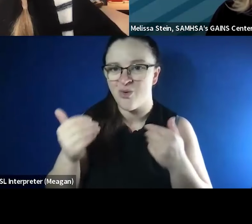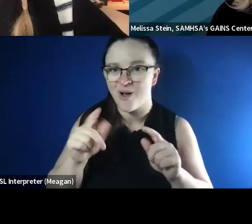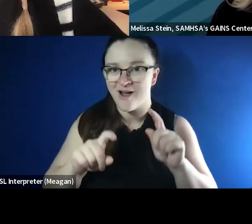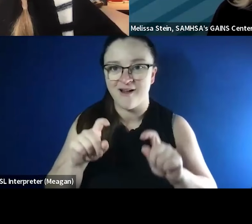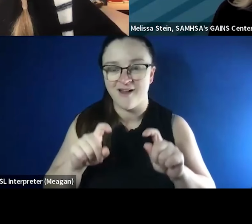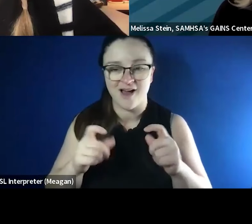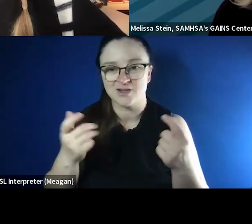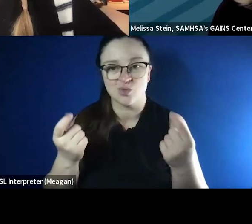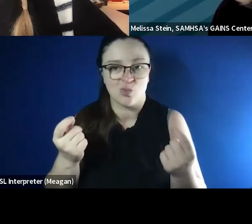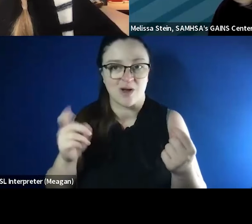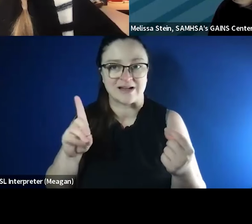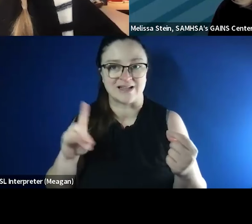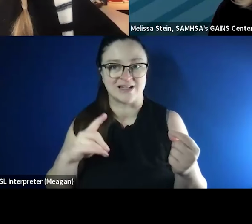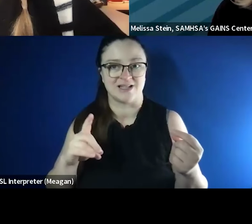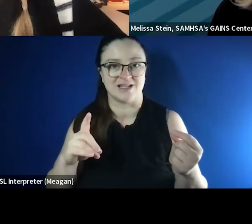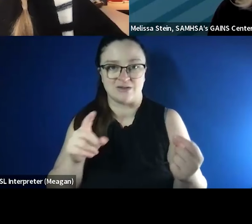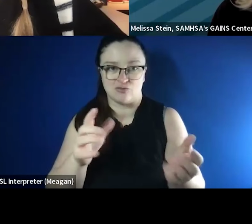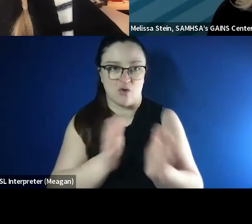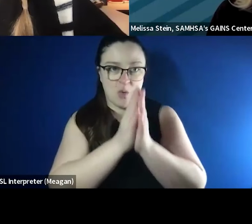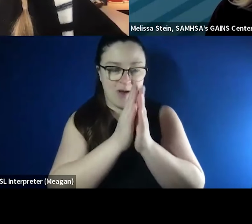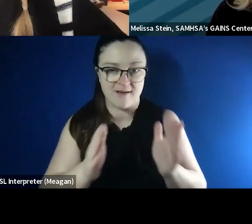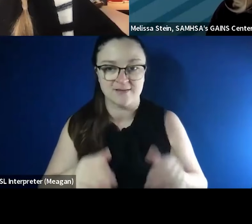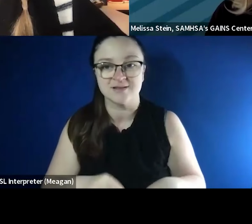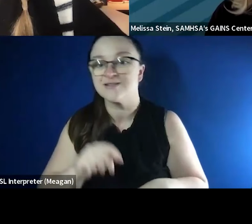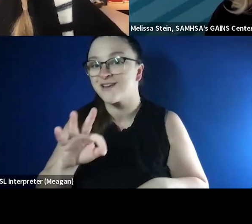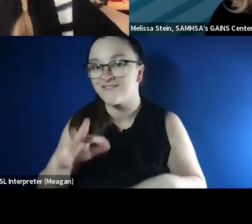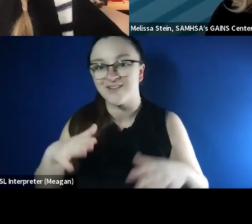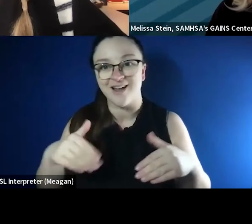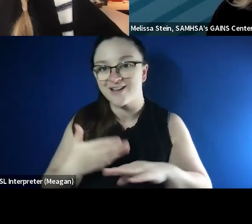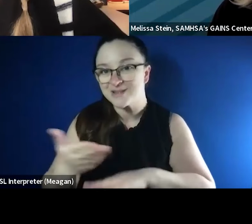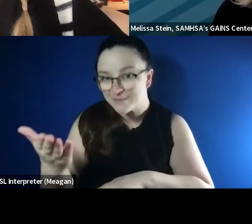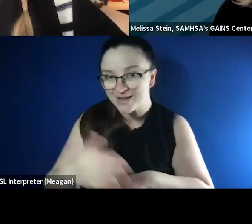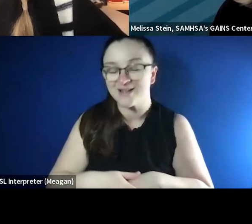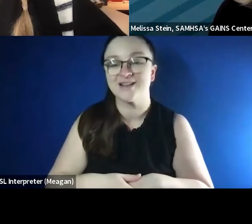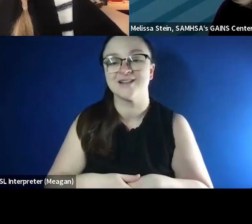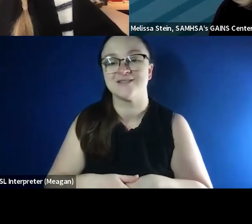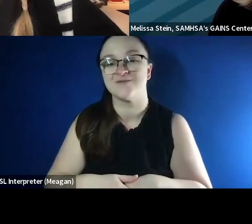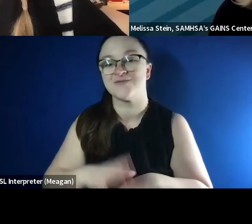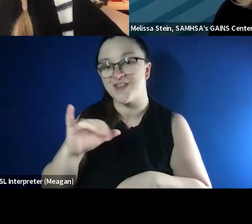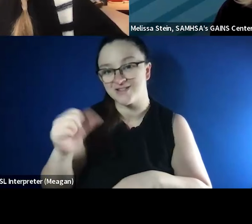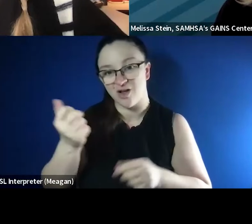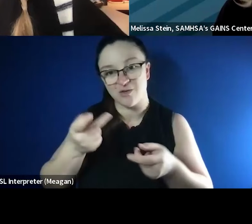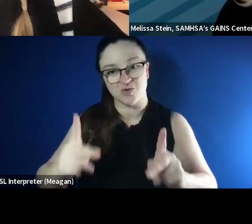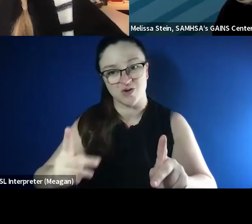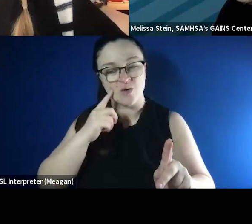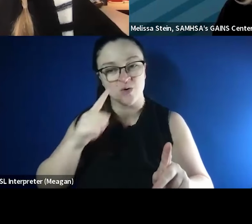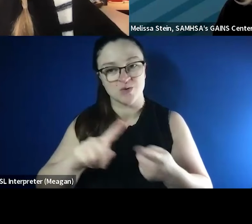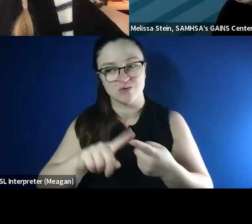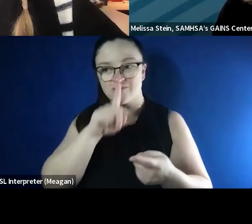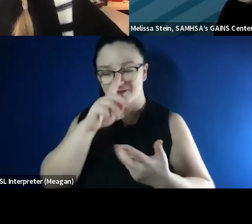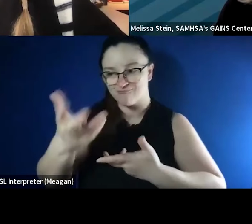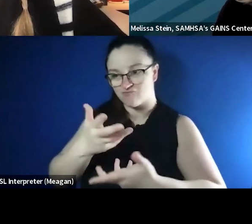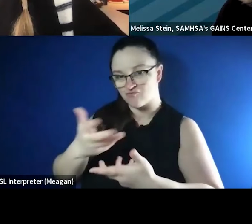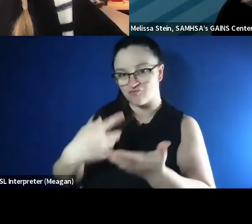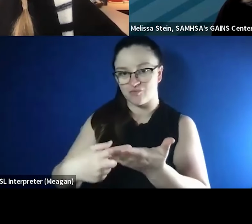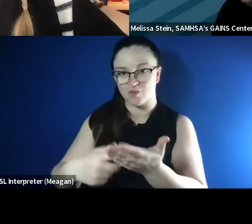been requested. If it has not been submitted yet, then that's an opportunity to really engage with your local